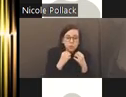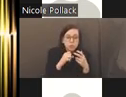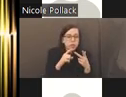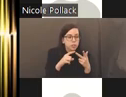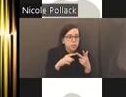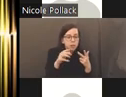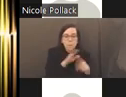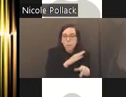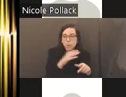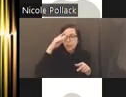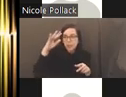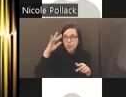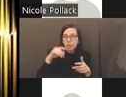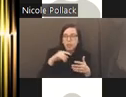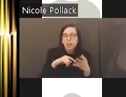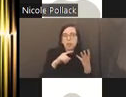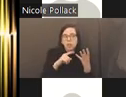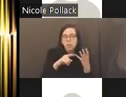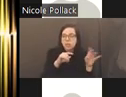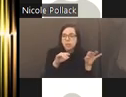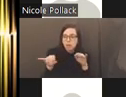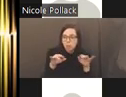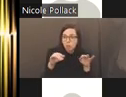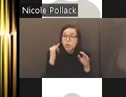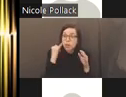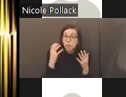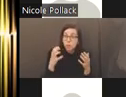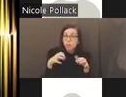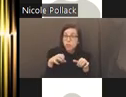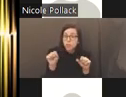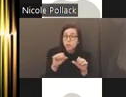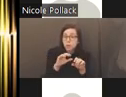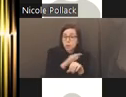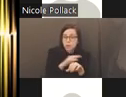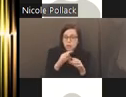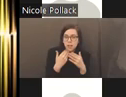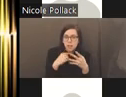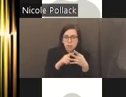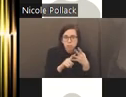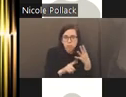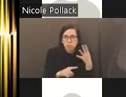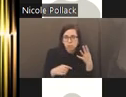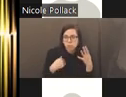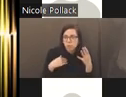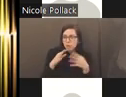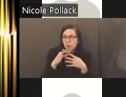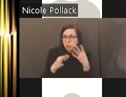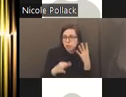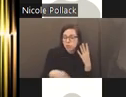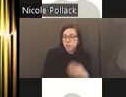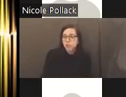courses and keyboarding. So if you're interested in taking music classes, there's, you know, several that you can choose